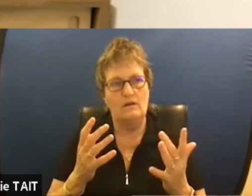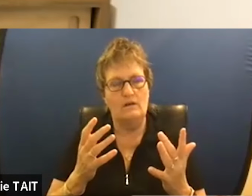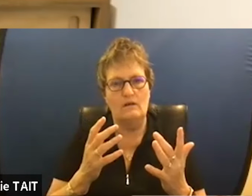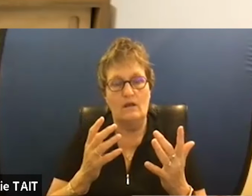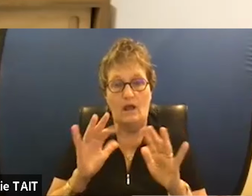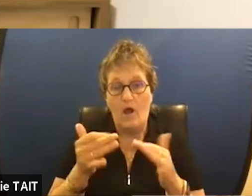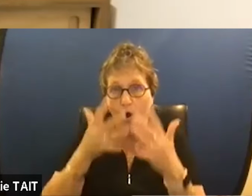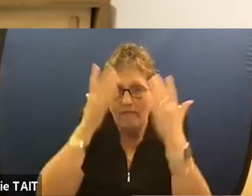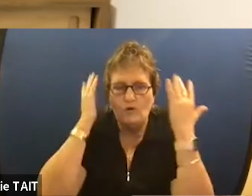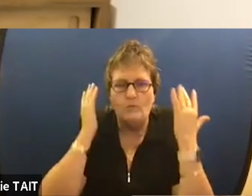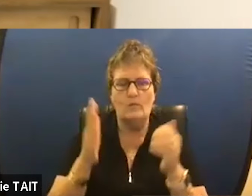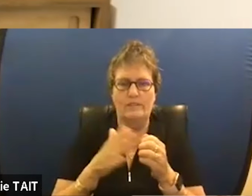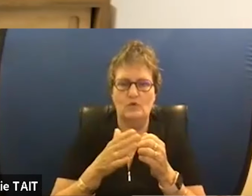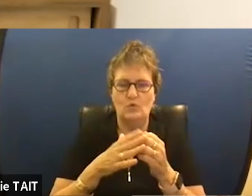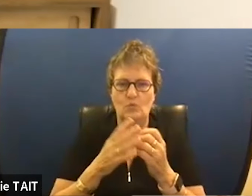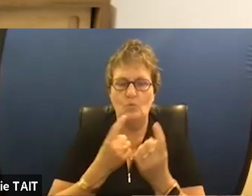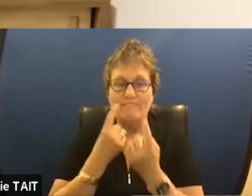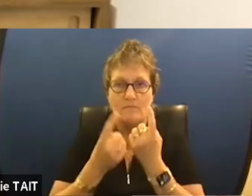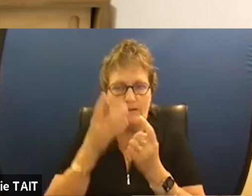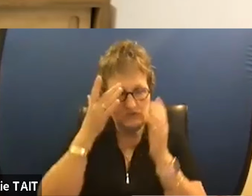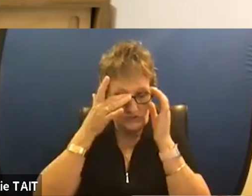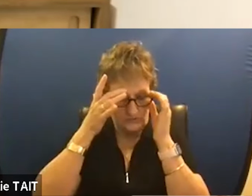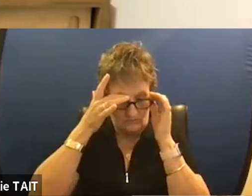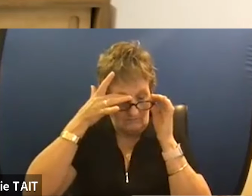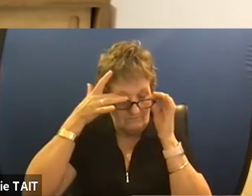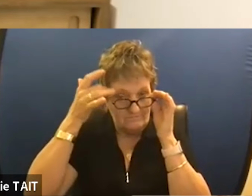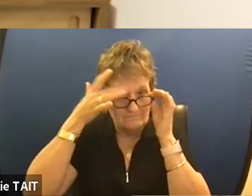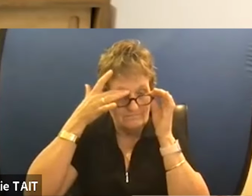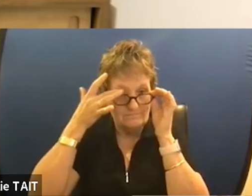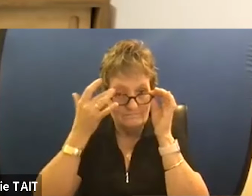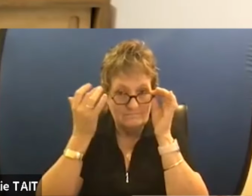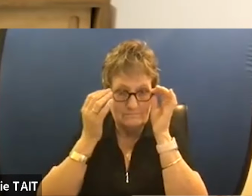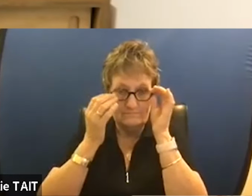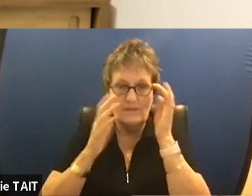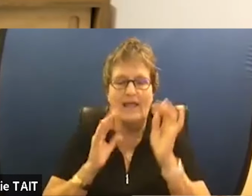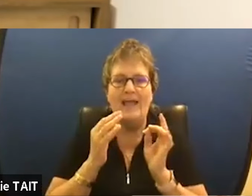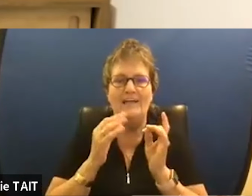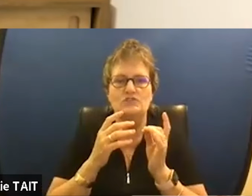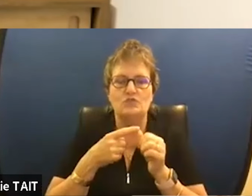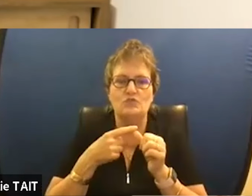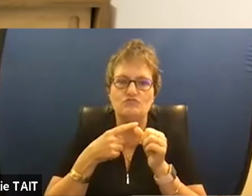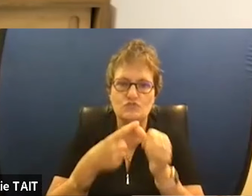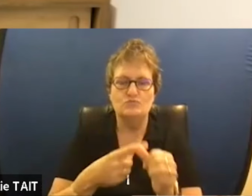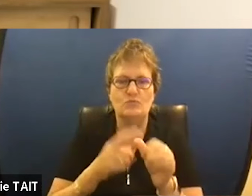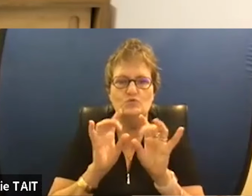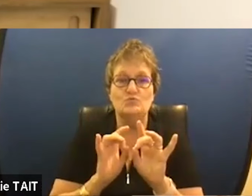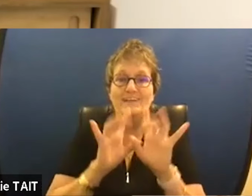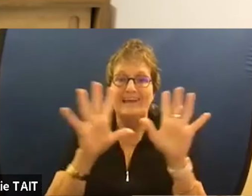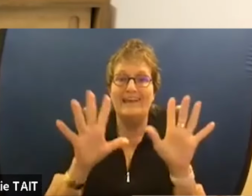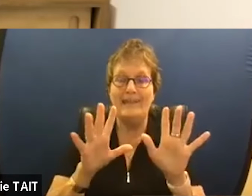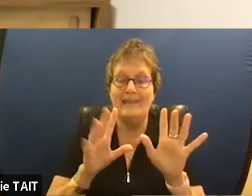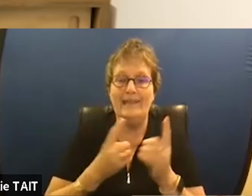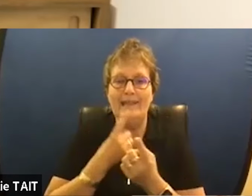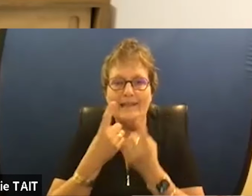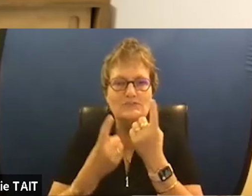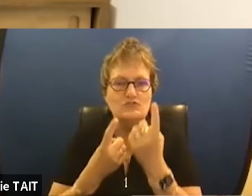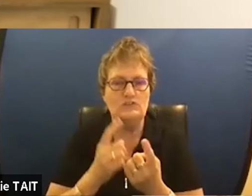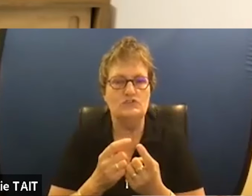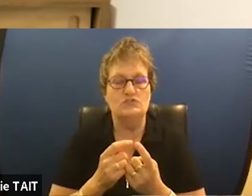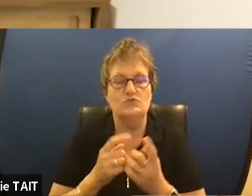overwhelmed by a lot of new information and respond really well to clear instructions. So if we